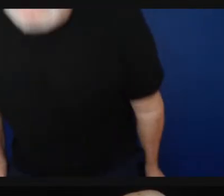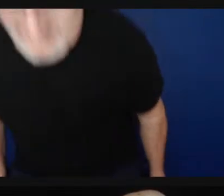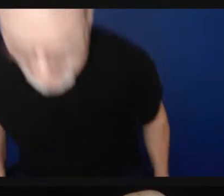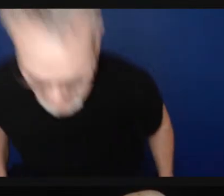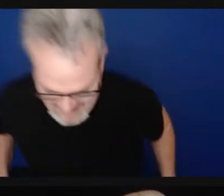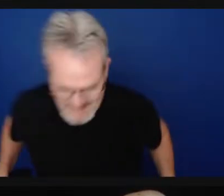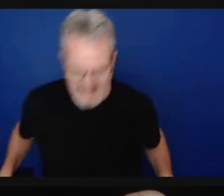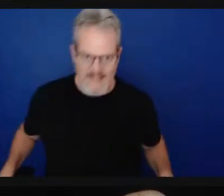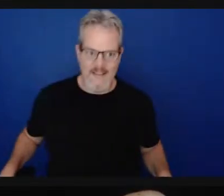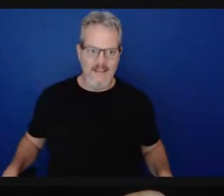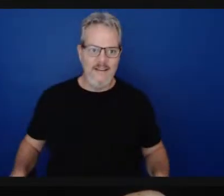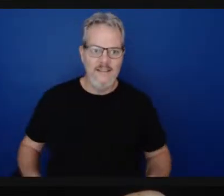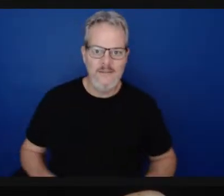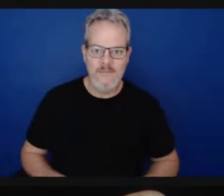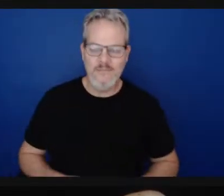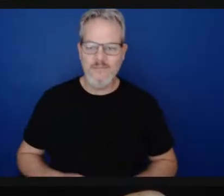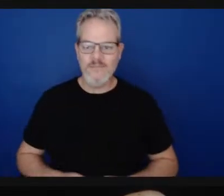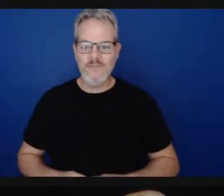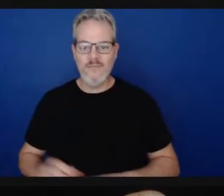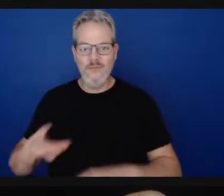maps.